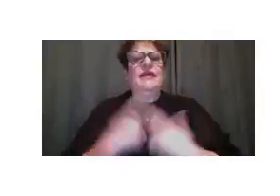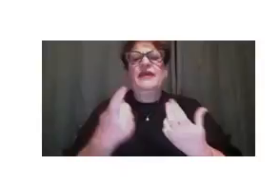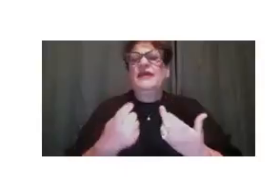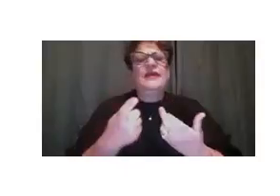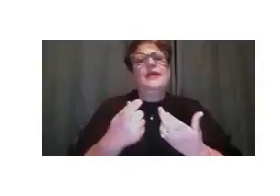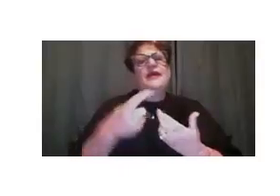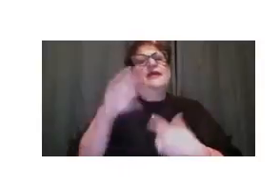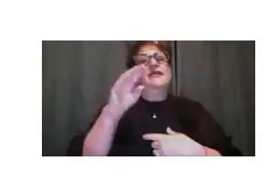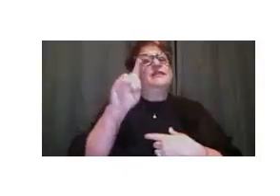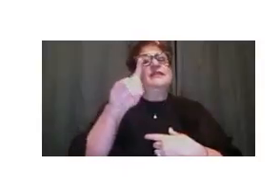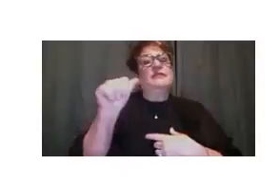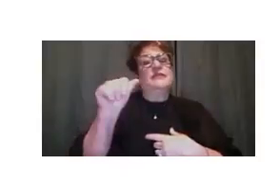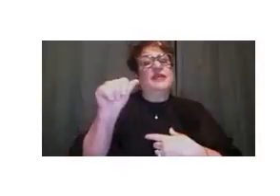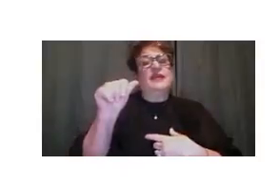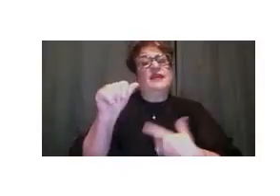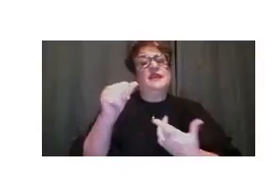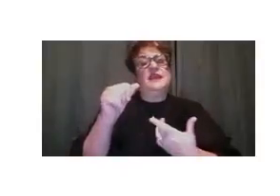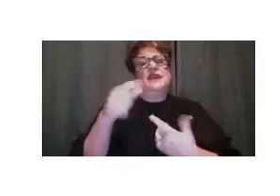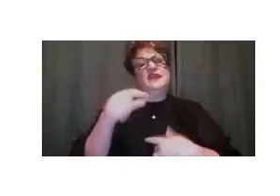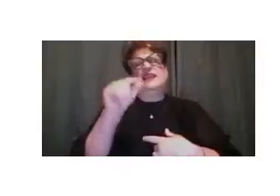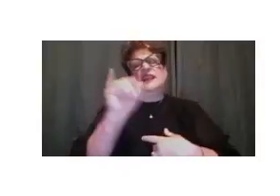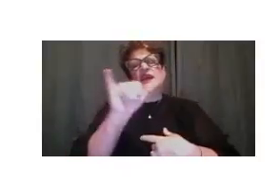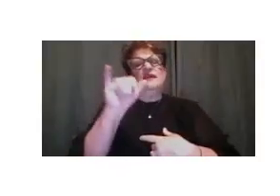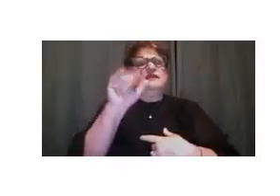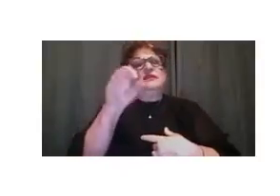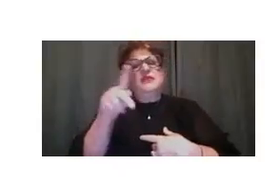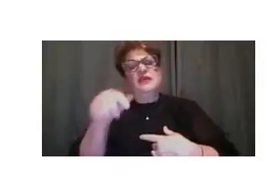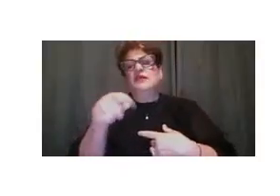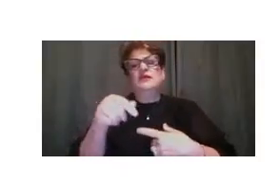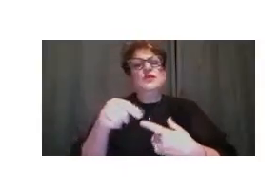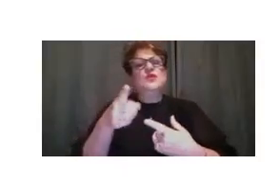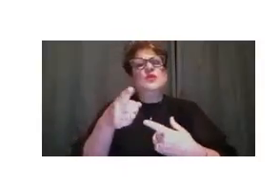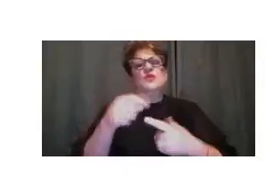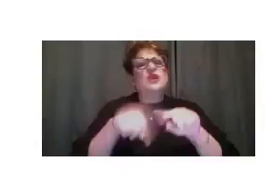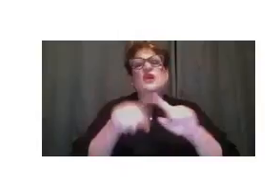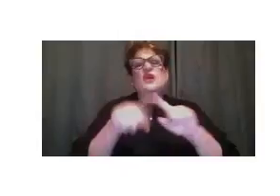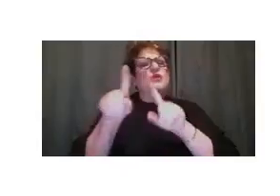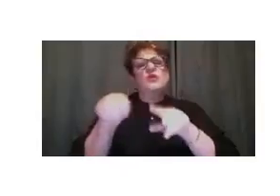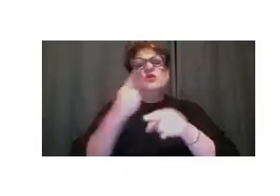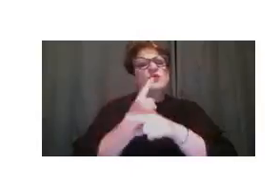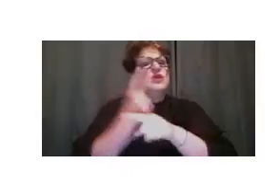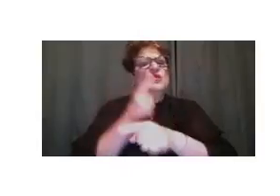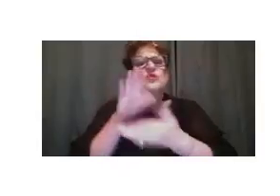can't go to regular schools because you have a